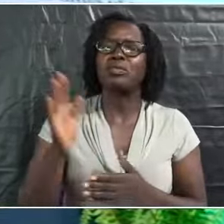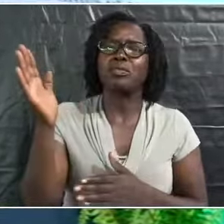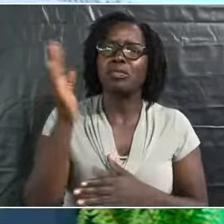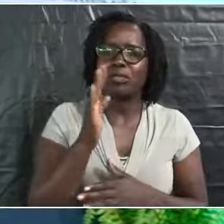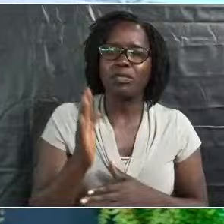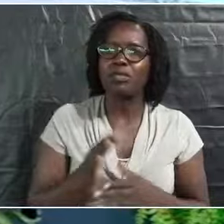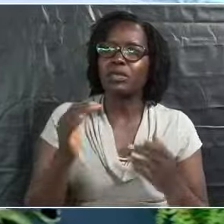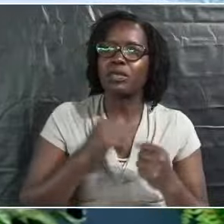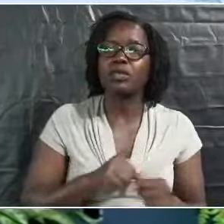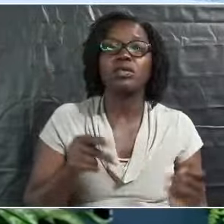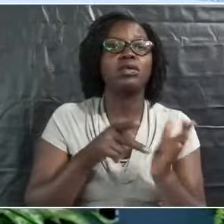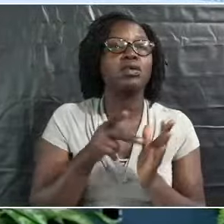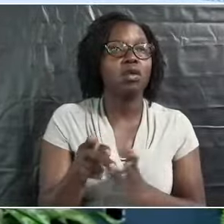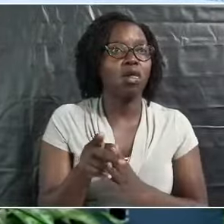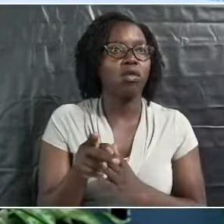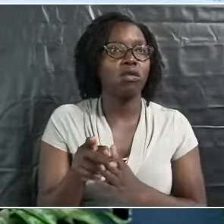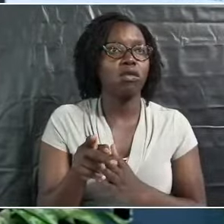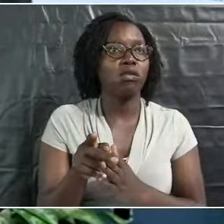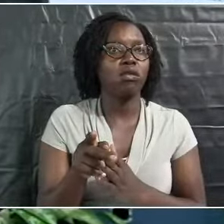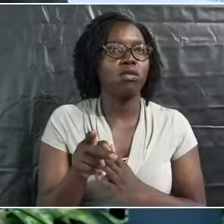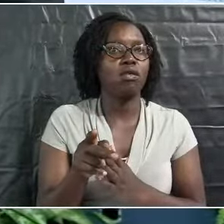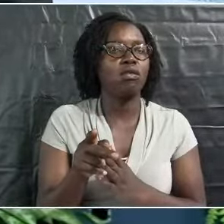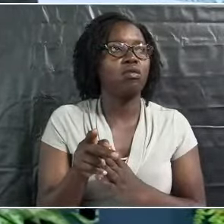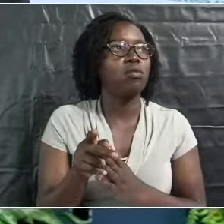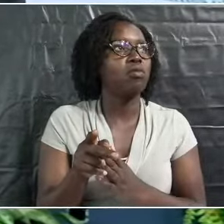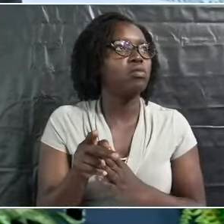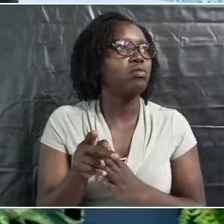be able to pay this side of